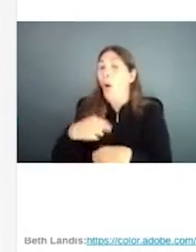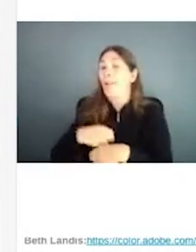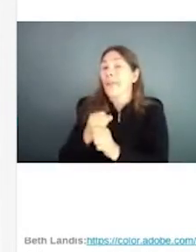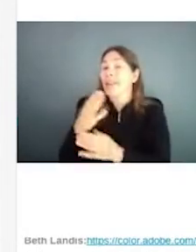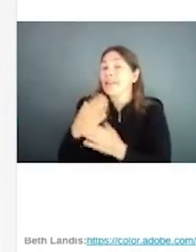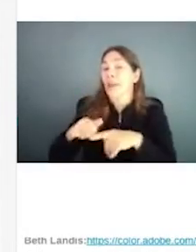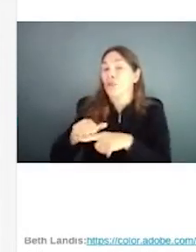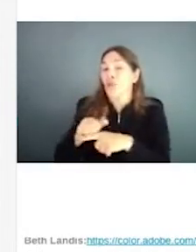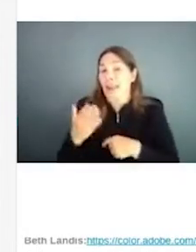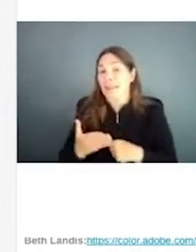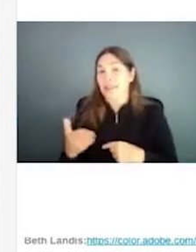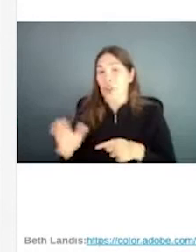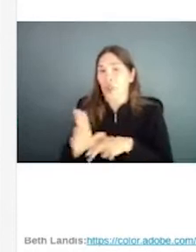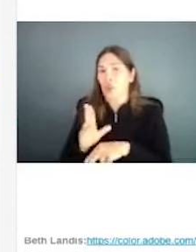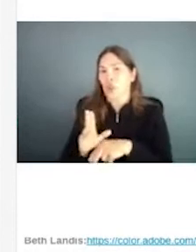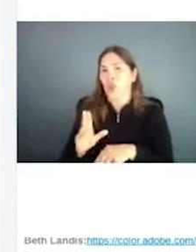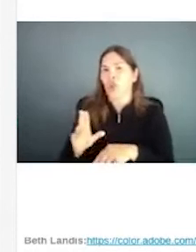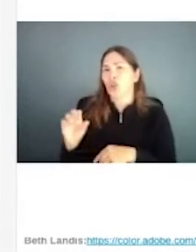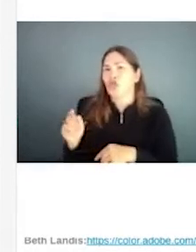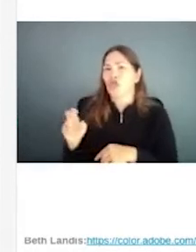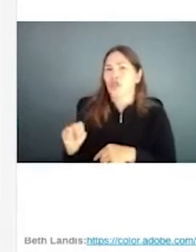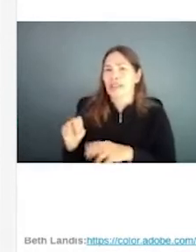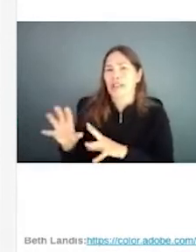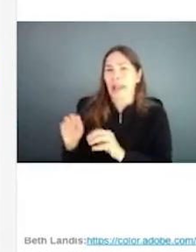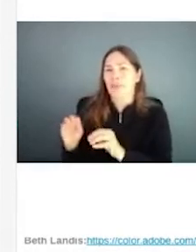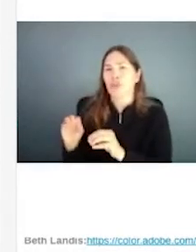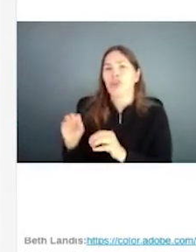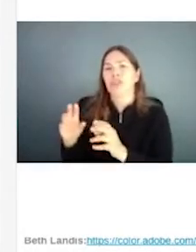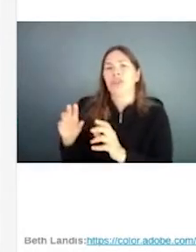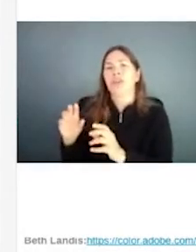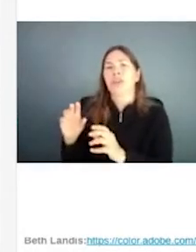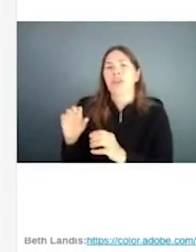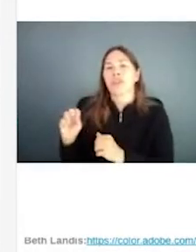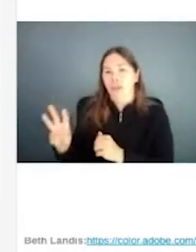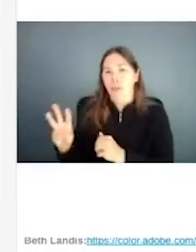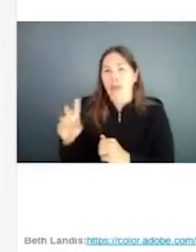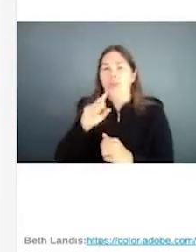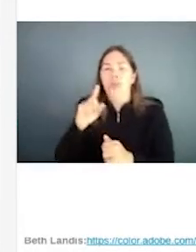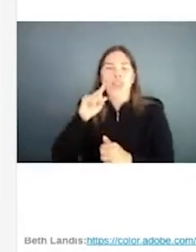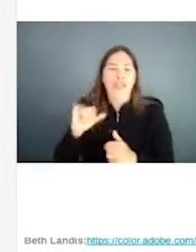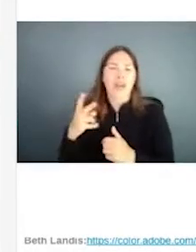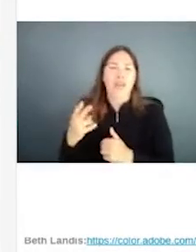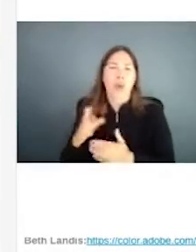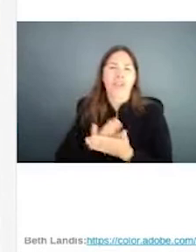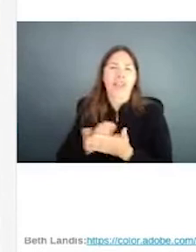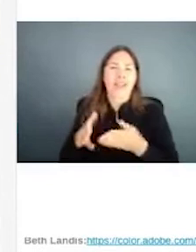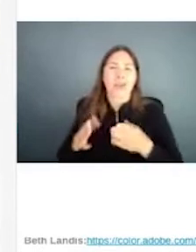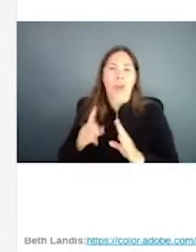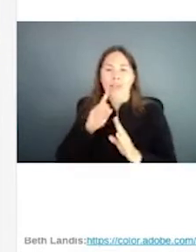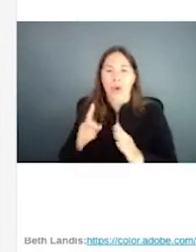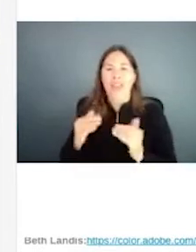training materials using screen capture software. And we thought that they were both nice ways for the advanced studies